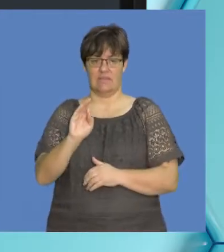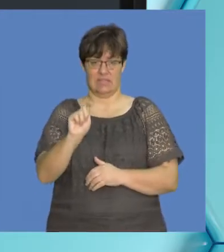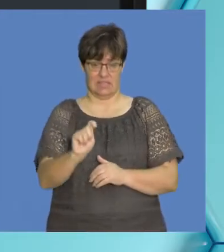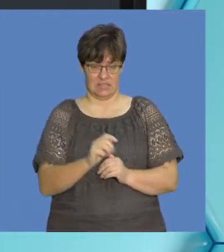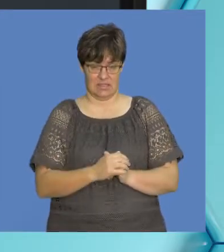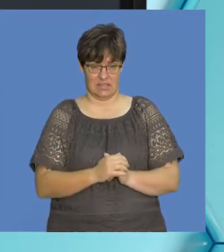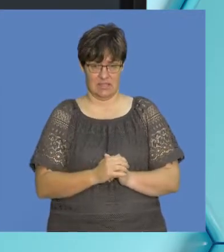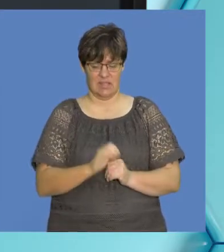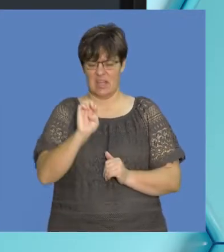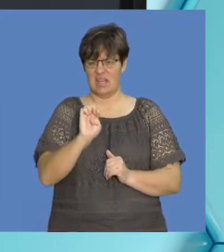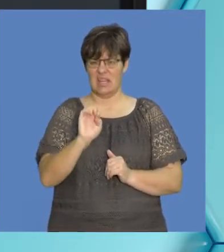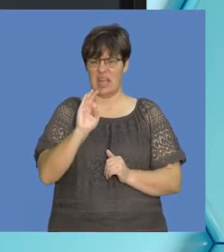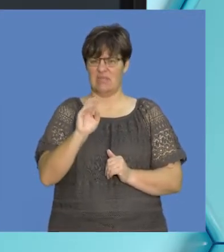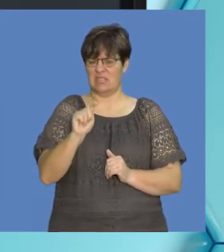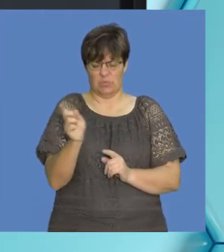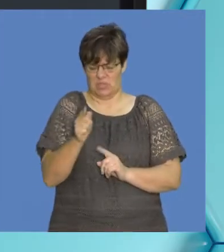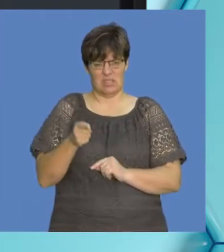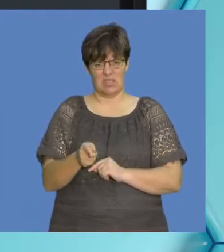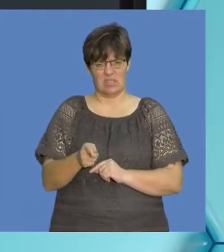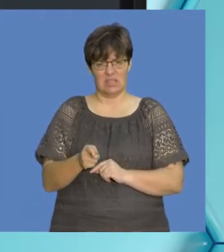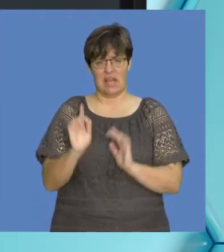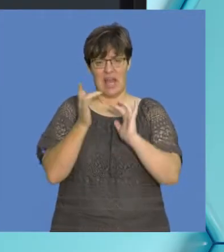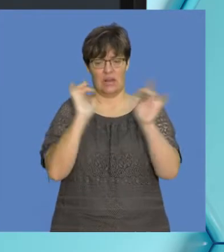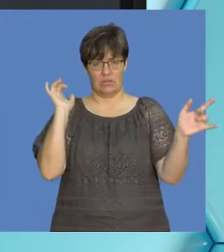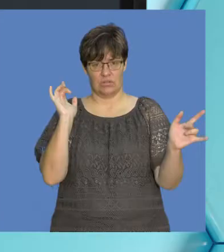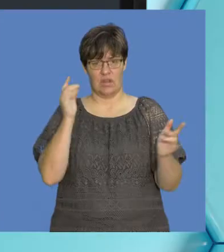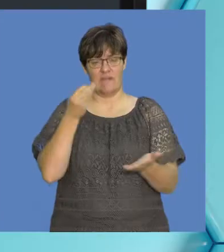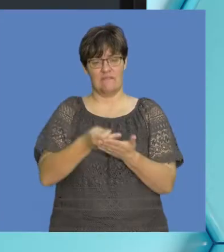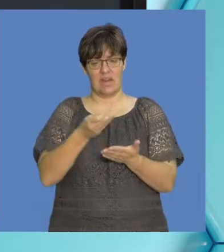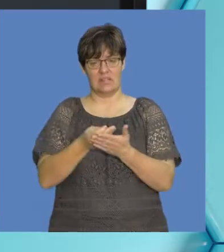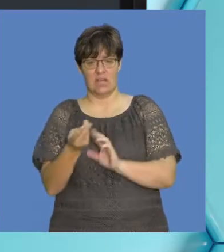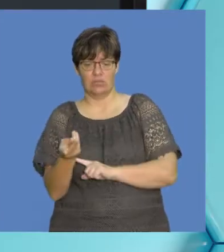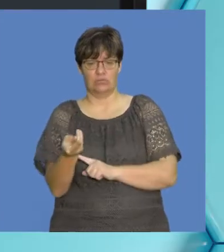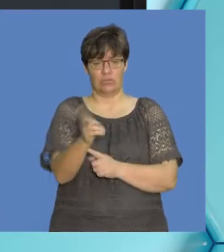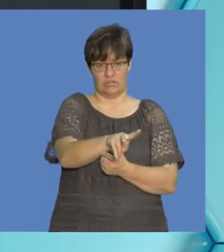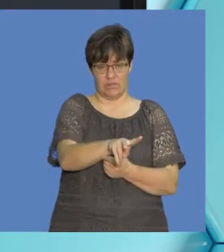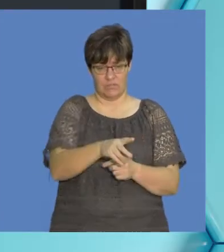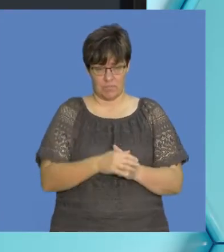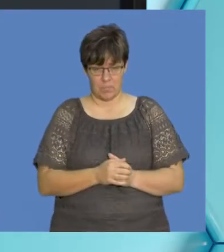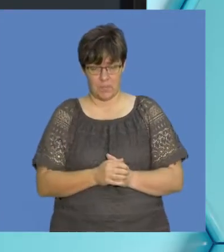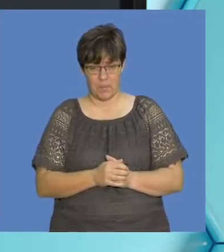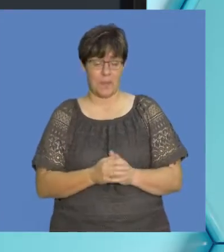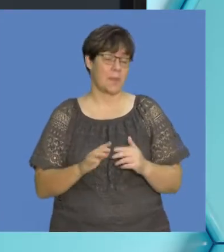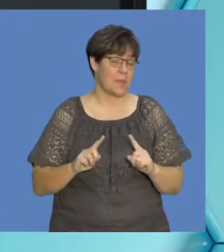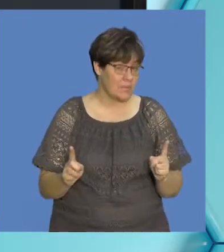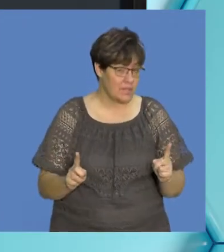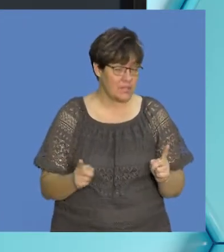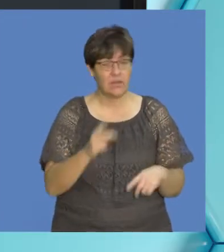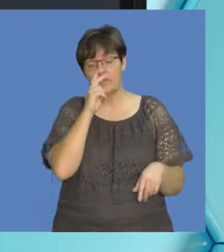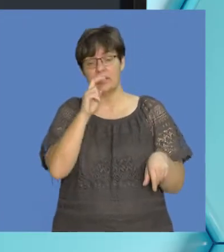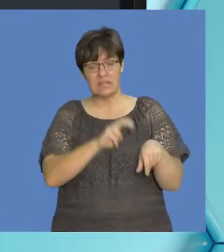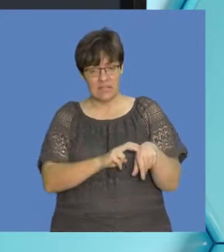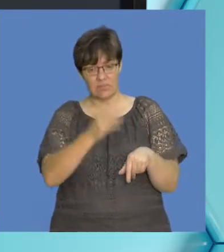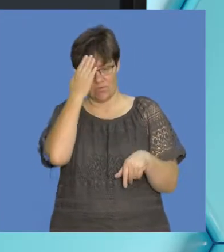EFTs. What does an EFT stand for? Electronic Funds Transfer, right? However, you still need to know